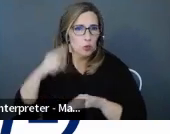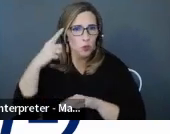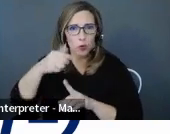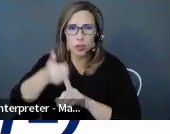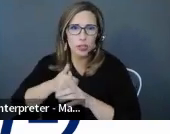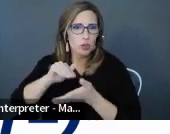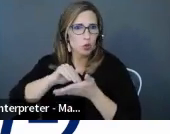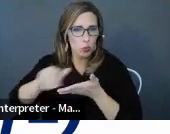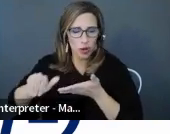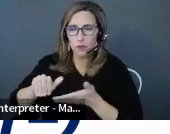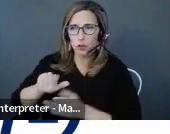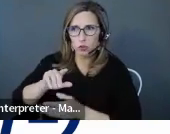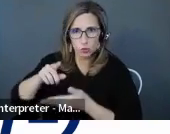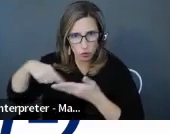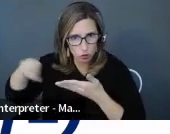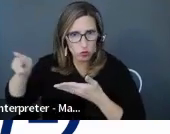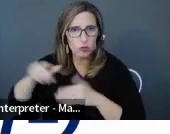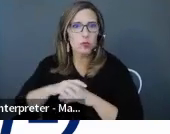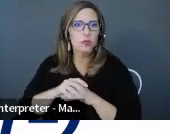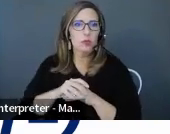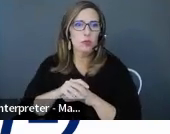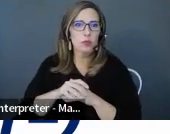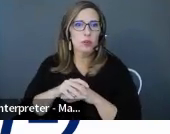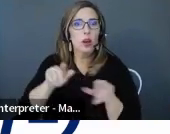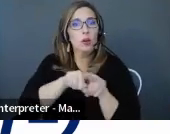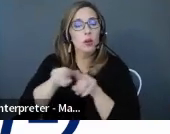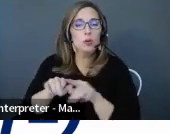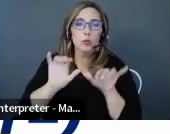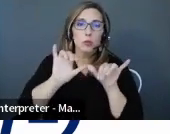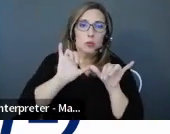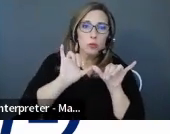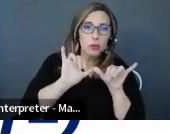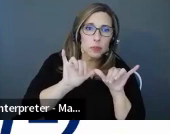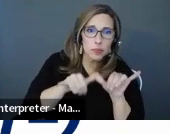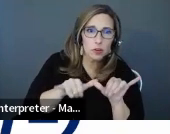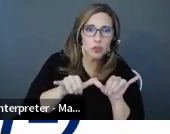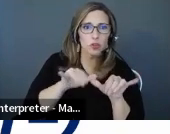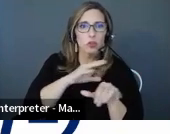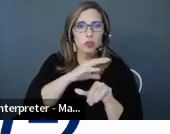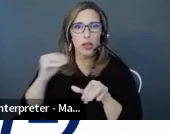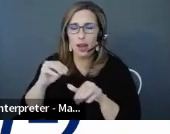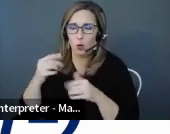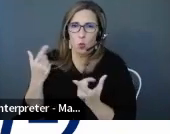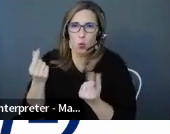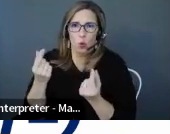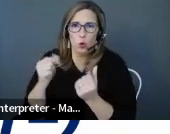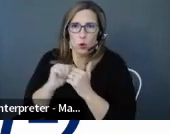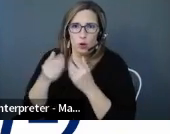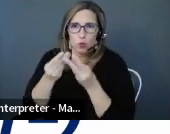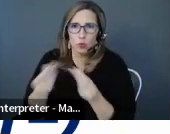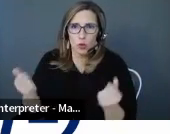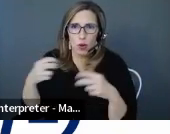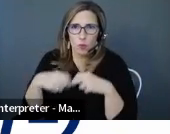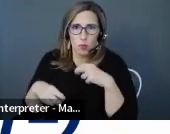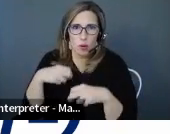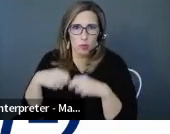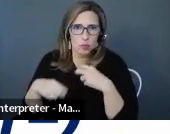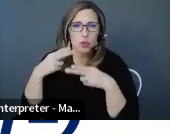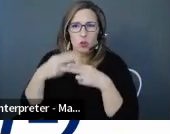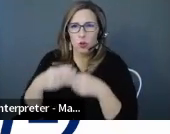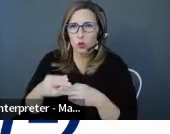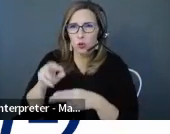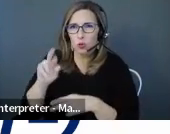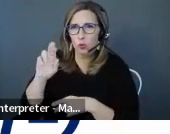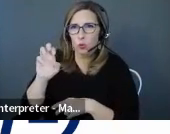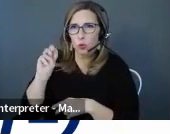assurances. And 2, the measures and processes used to correct identified problems. This is referred to as remediation and